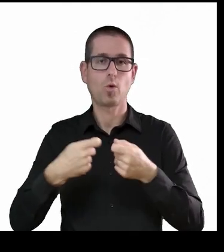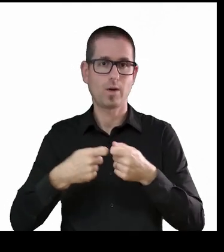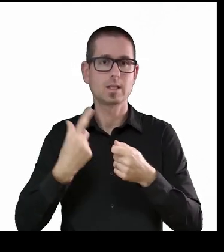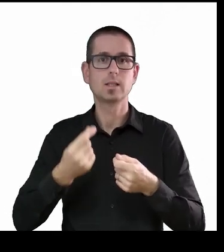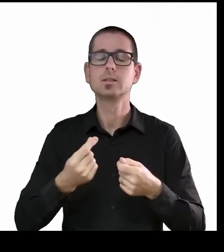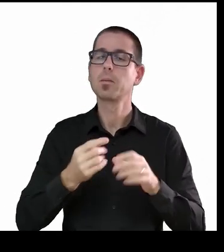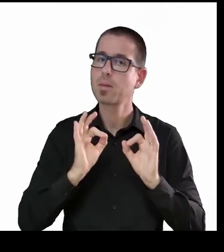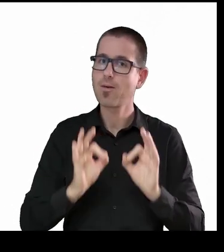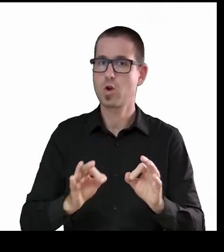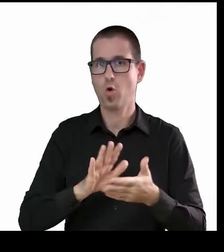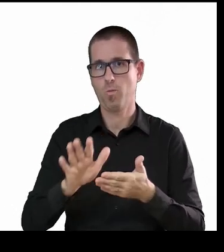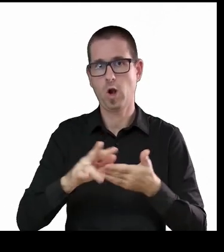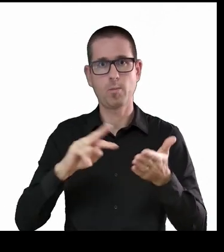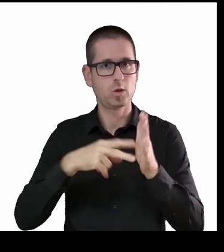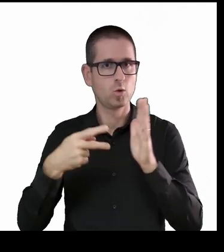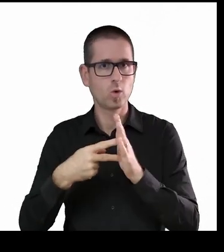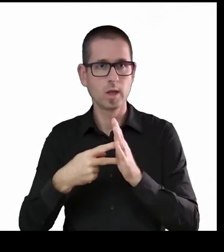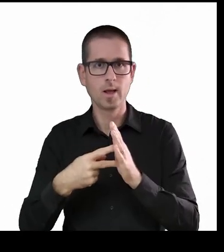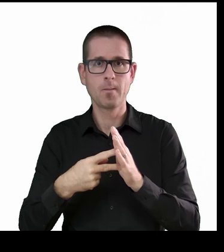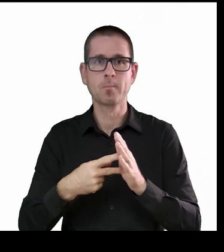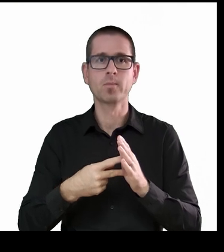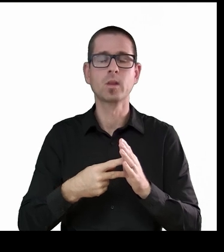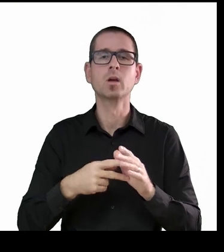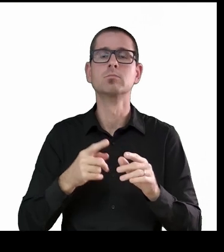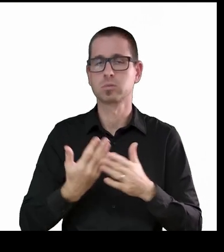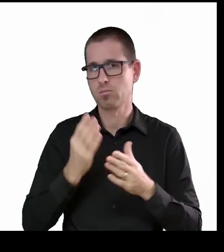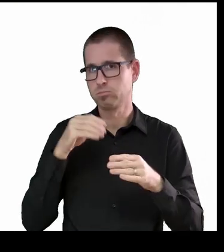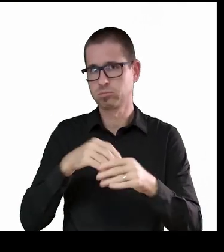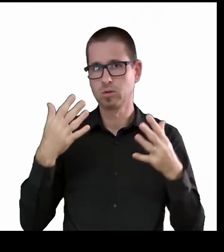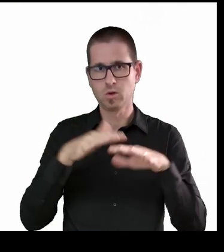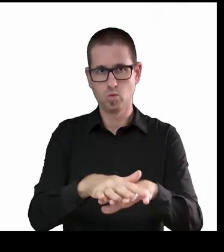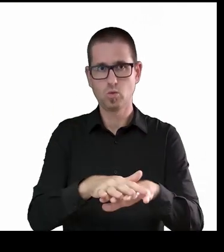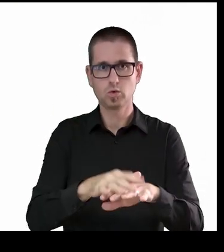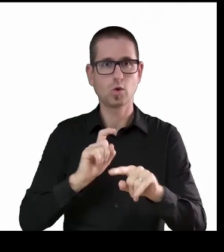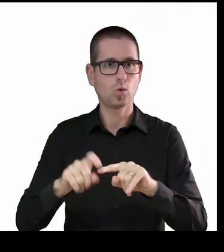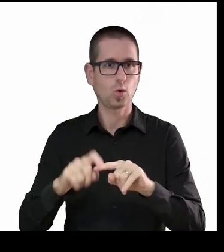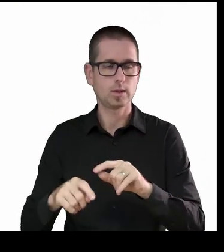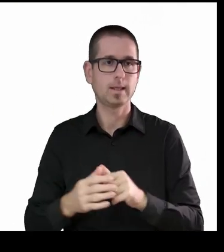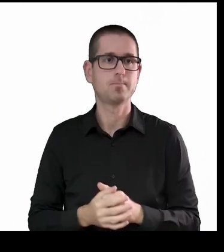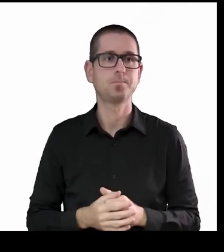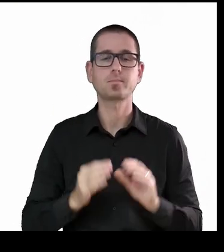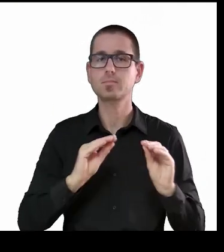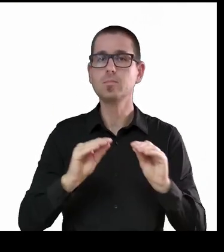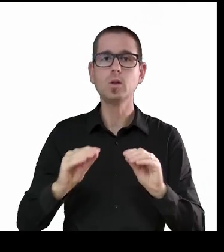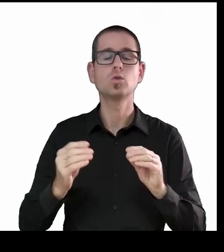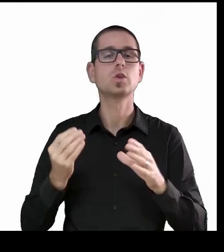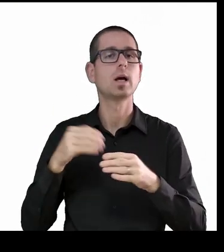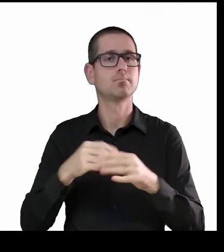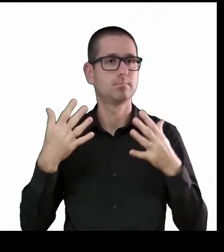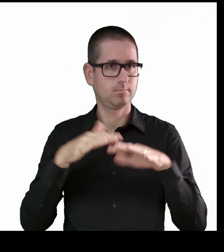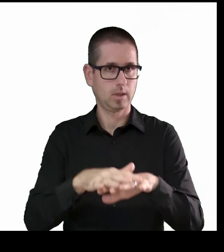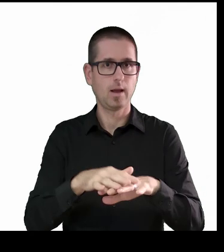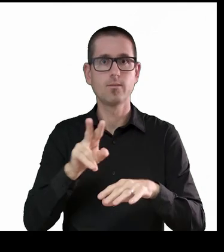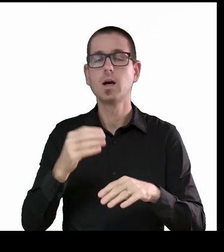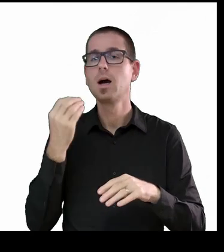proper use of the technology as an inclusion tool. Pedagogy implementation in the classroom consists of